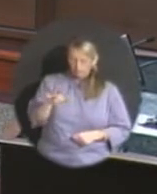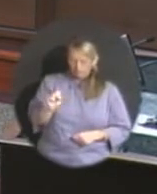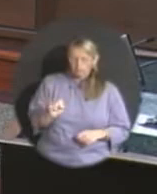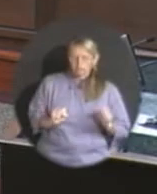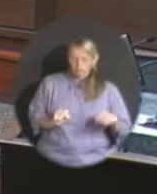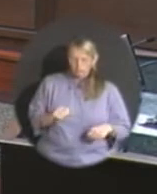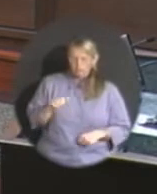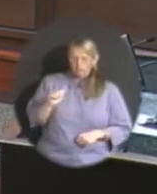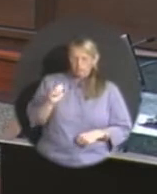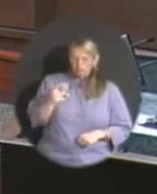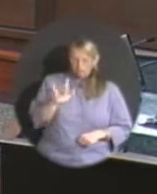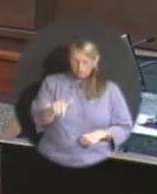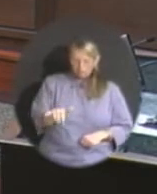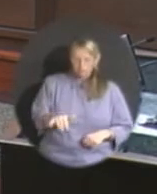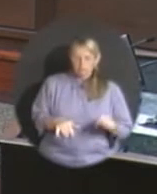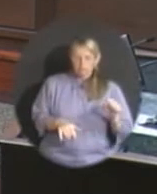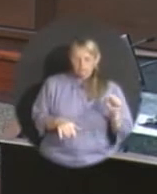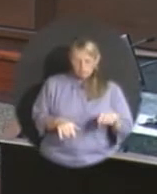Yes.